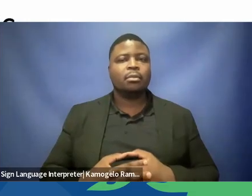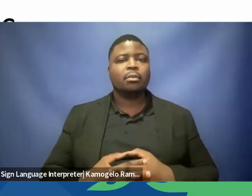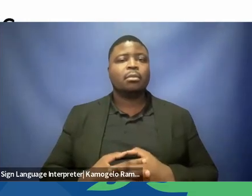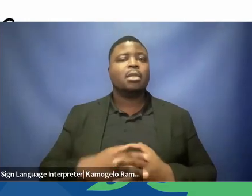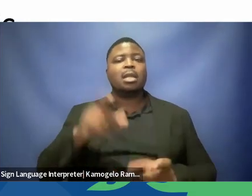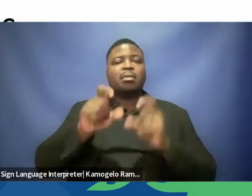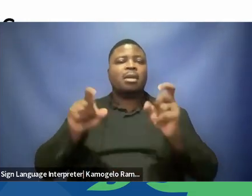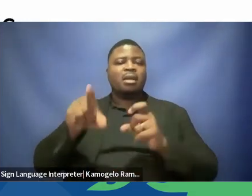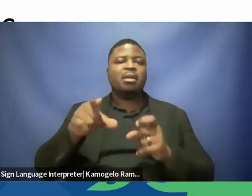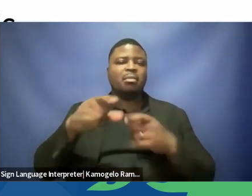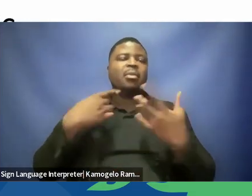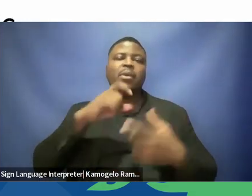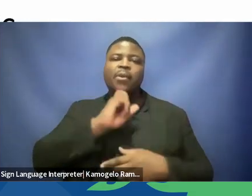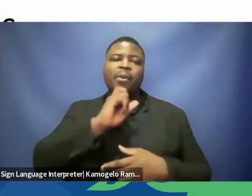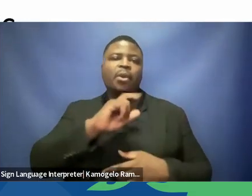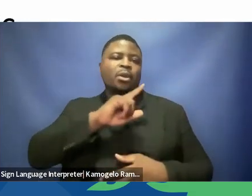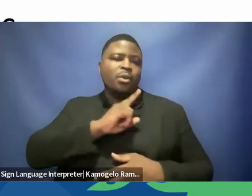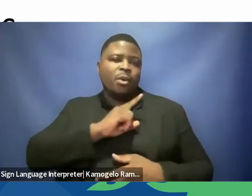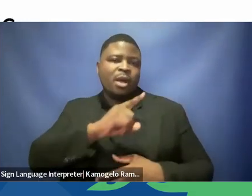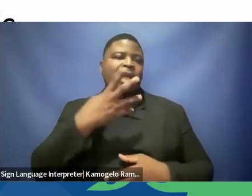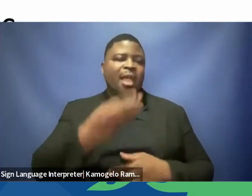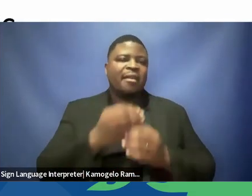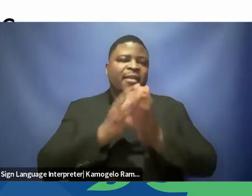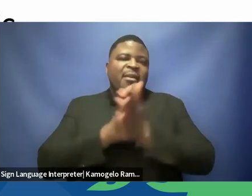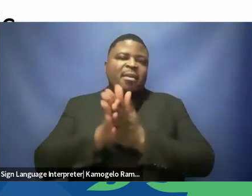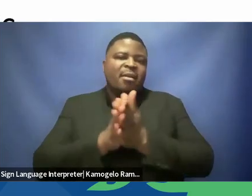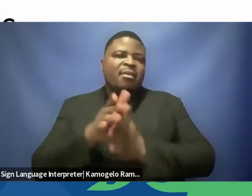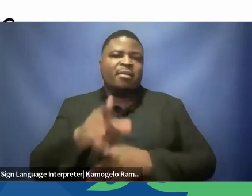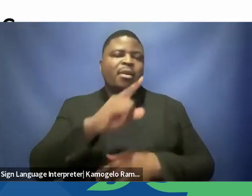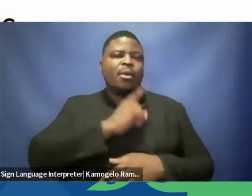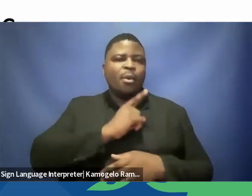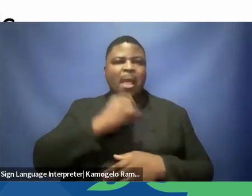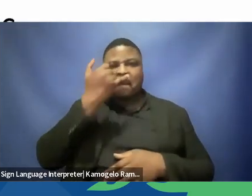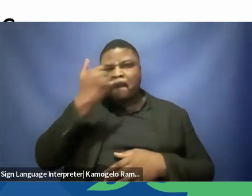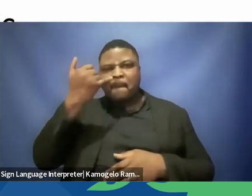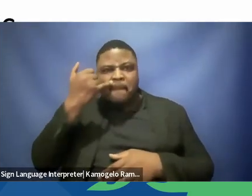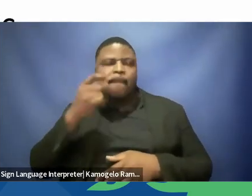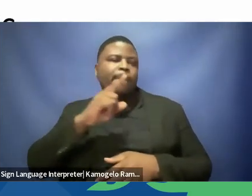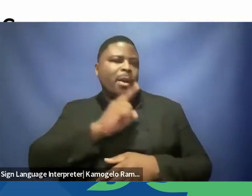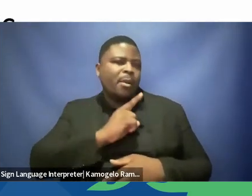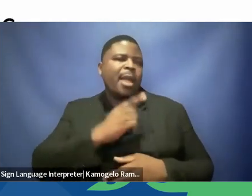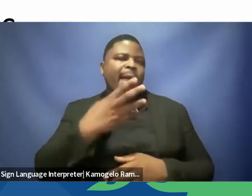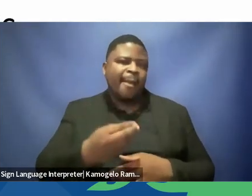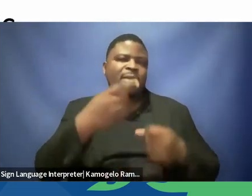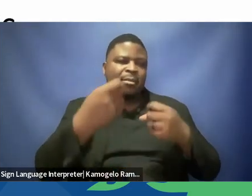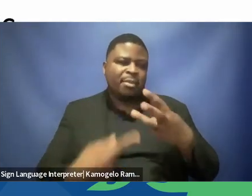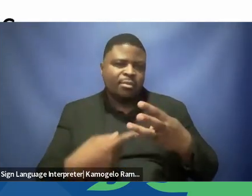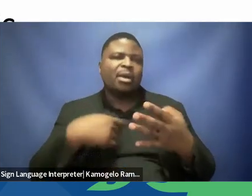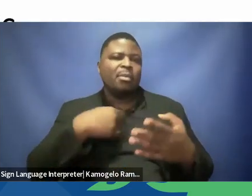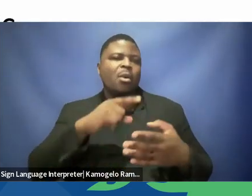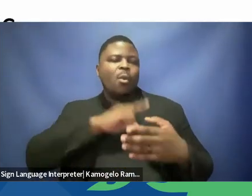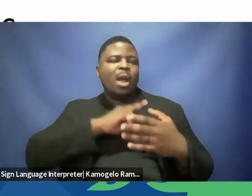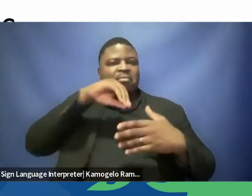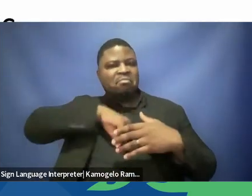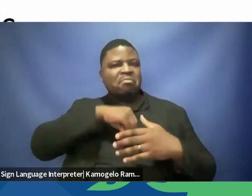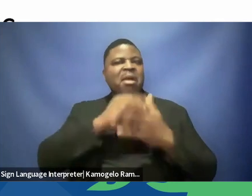motivation for why I engage or why I take crystal meth and GHB, why I engage in having sex. And some of these motivations that comes from the study is that